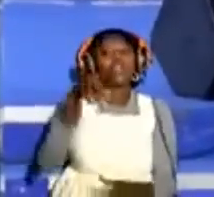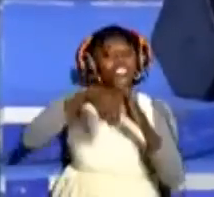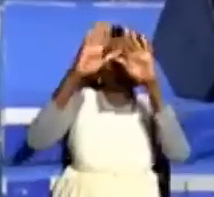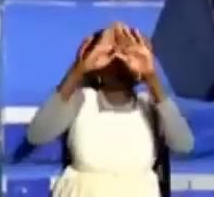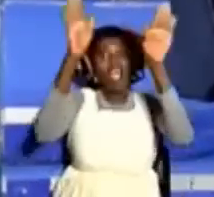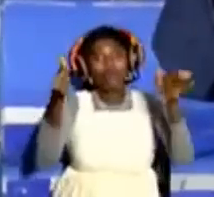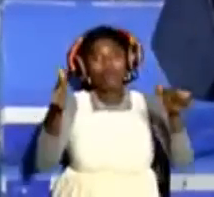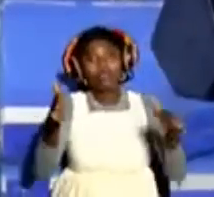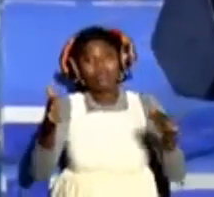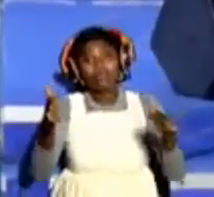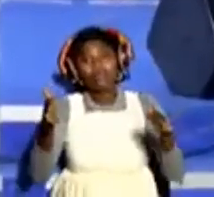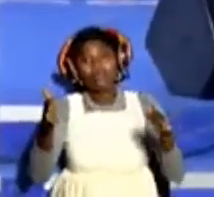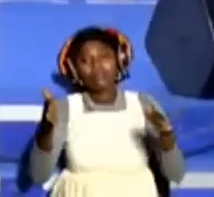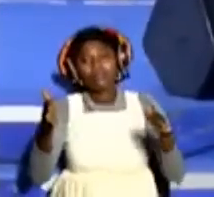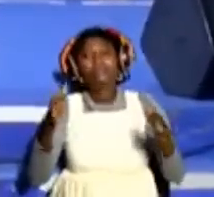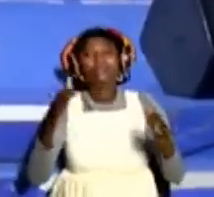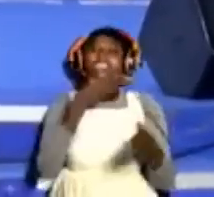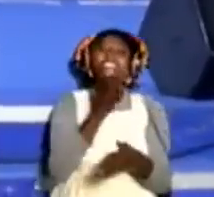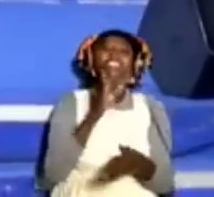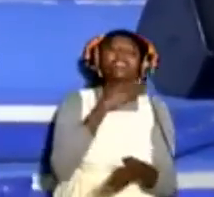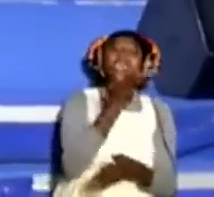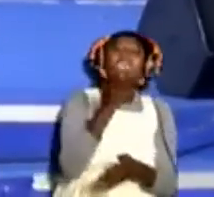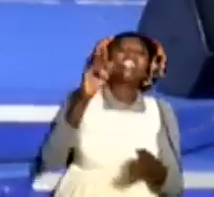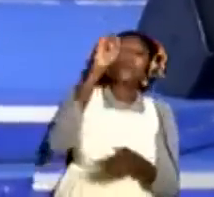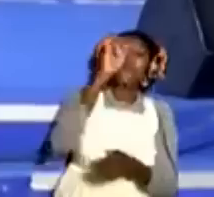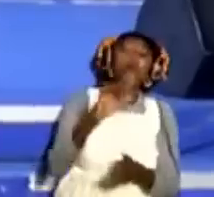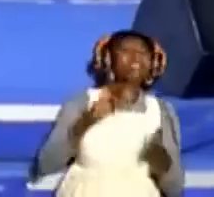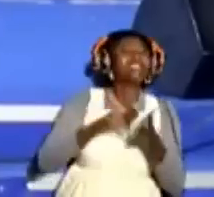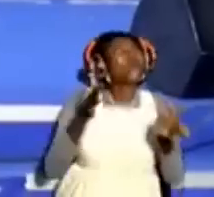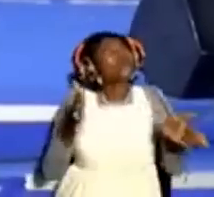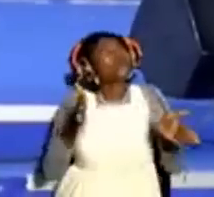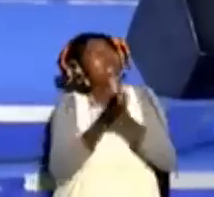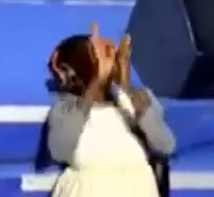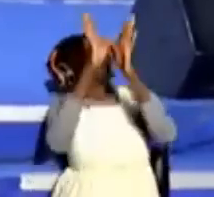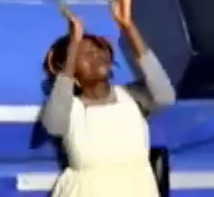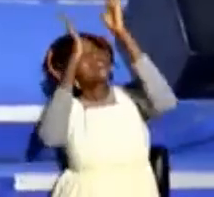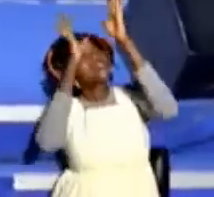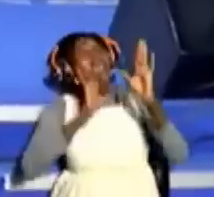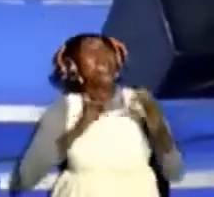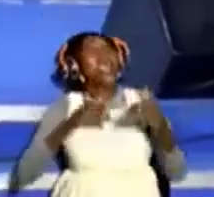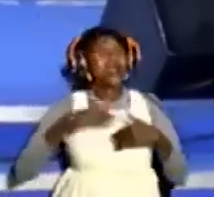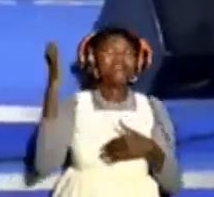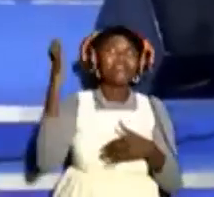house? Is there anyone who is saying, Father, I have heard your voice.